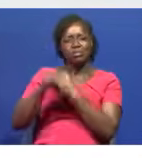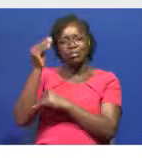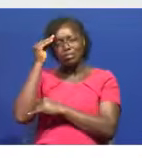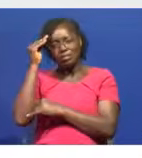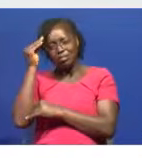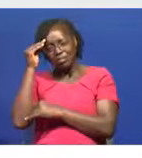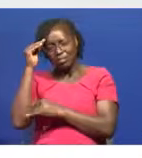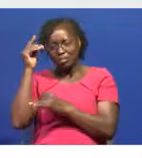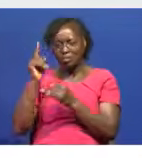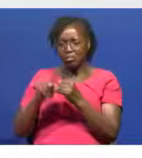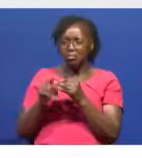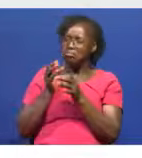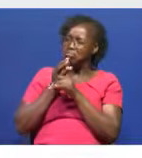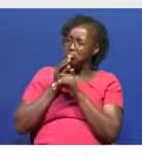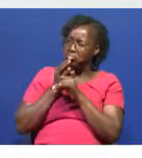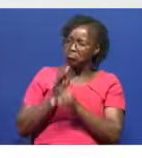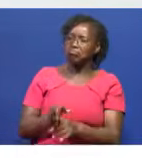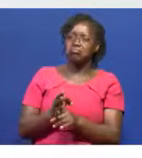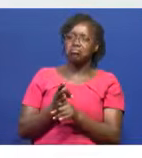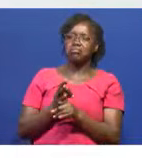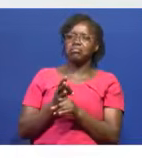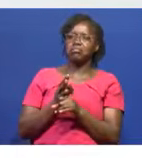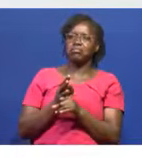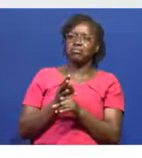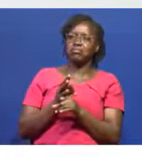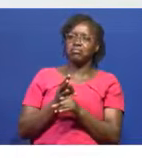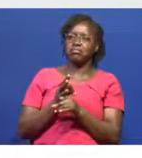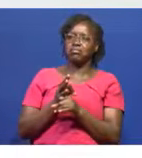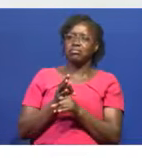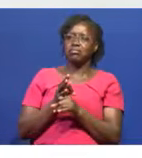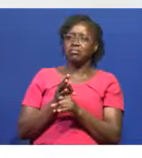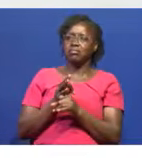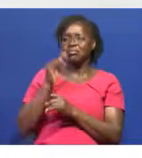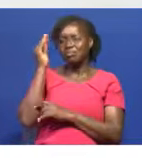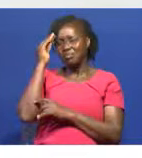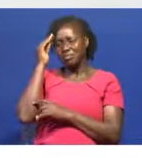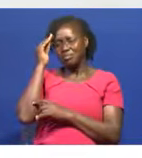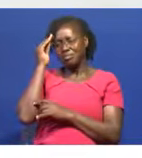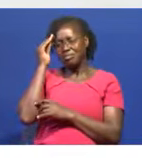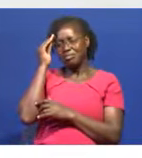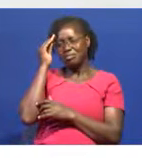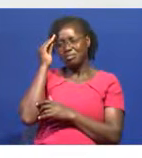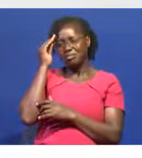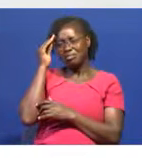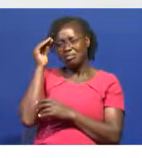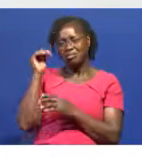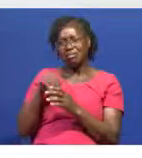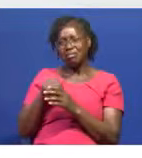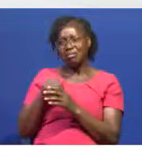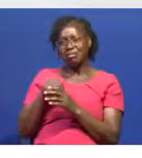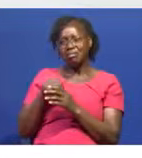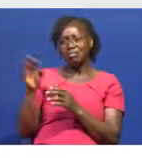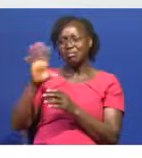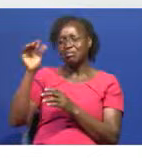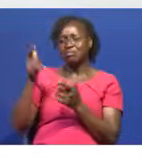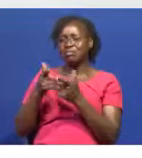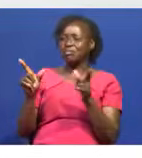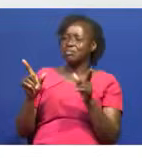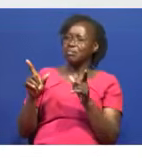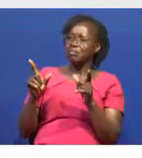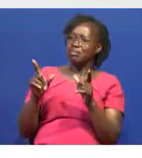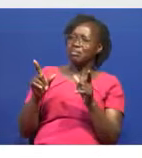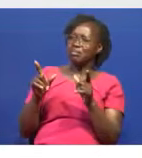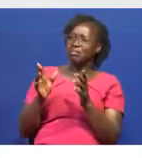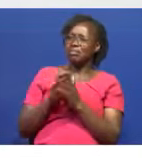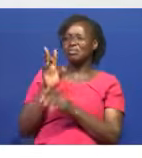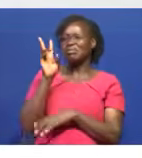education. They were forced to do their studies and education in African language. And so it was a